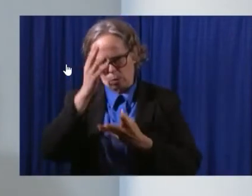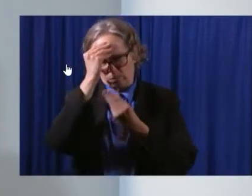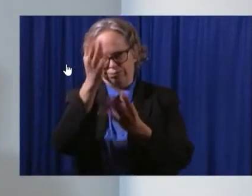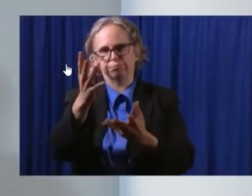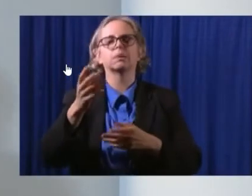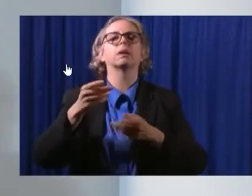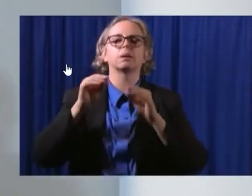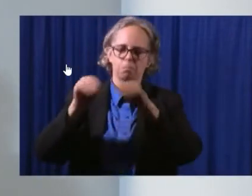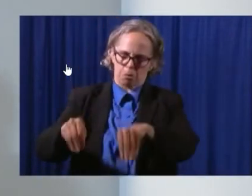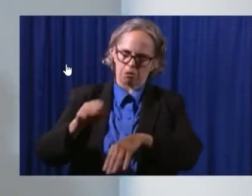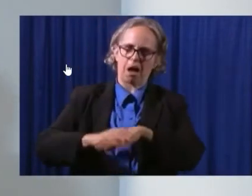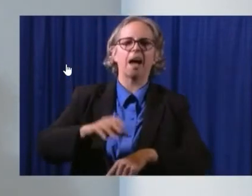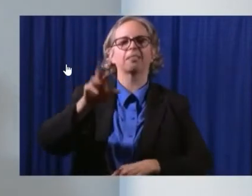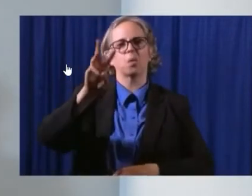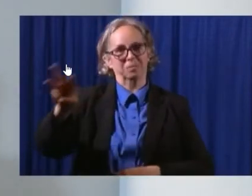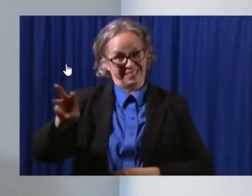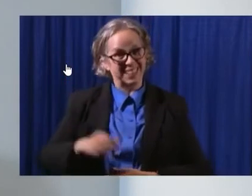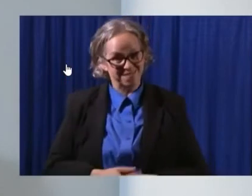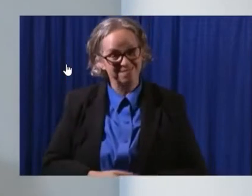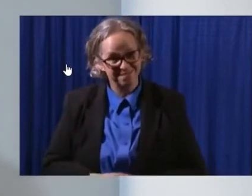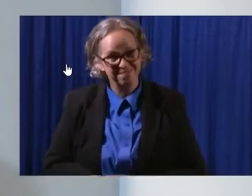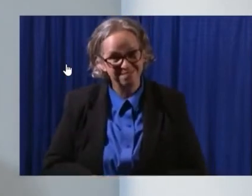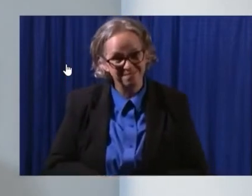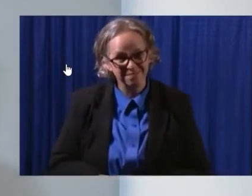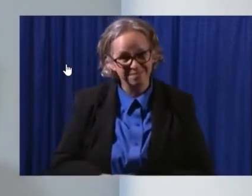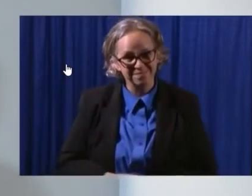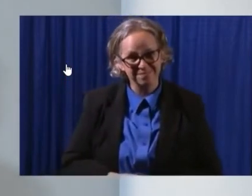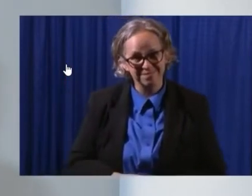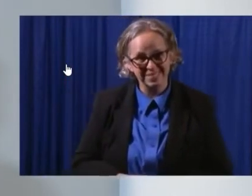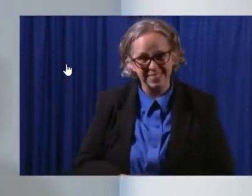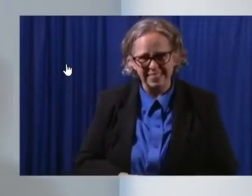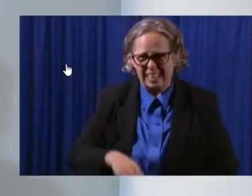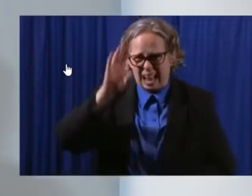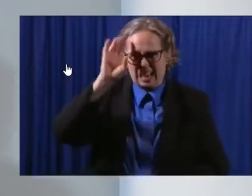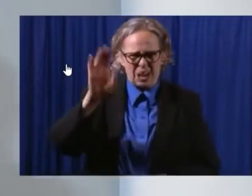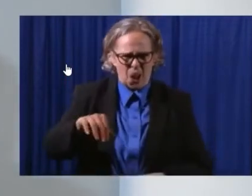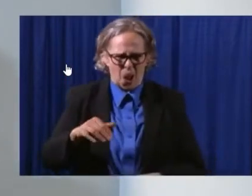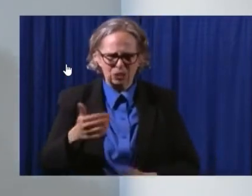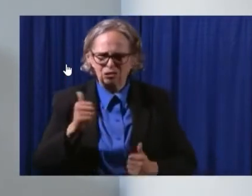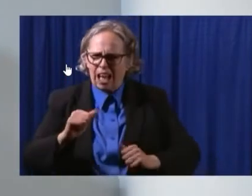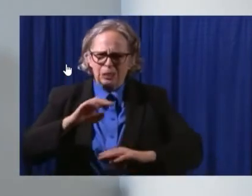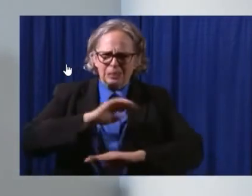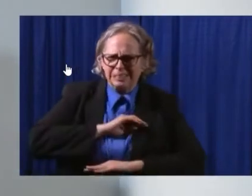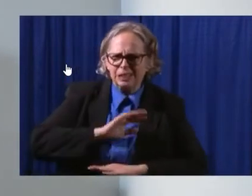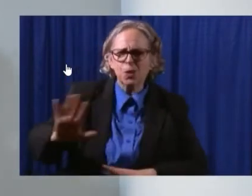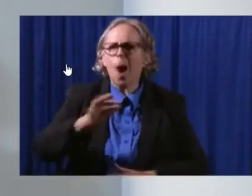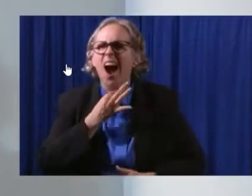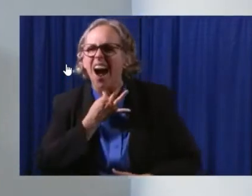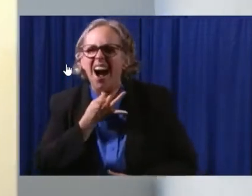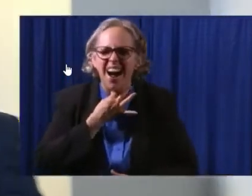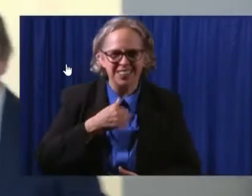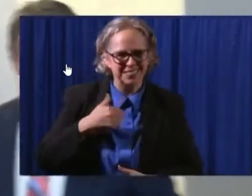profile on the coronavirus website. I know, trying to be responsive to those who've asked for that number. So, Governor?